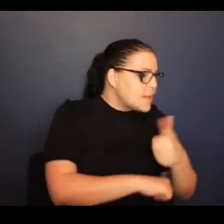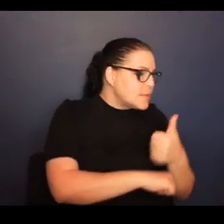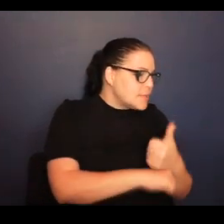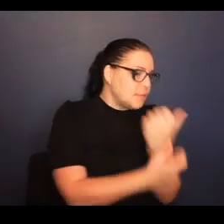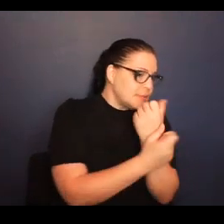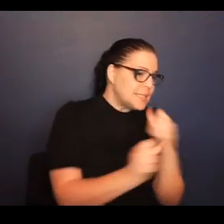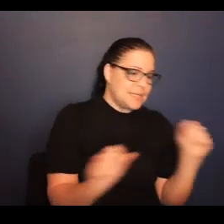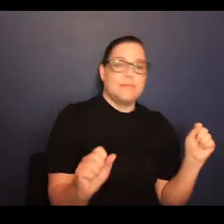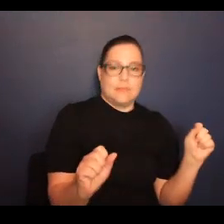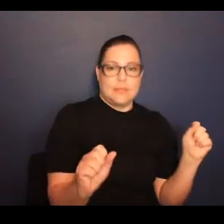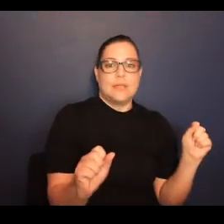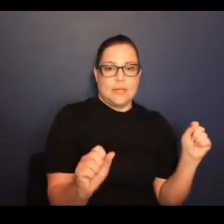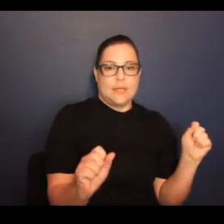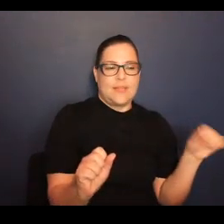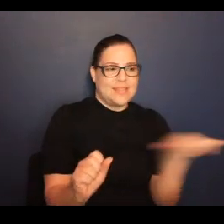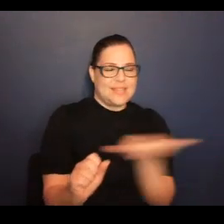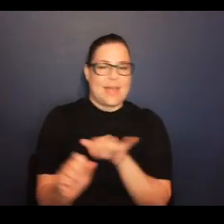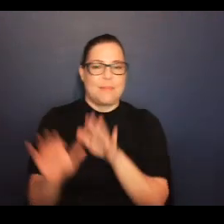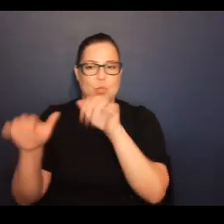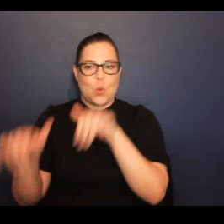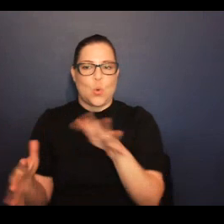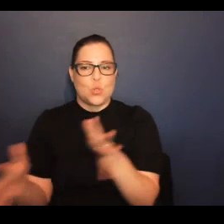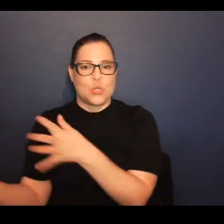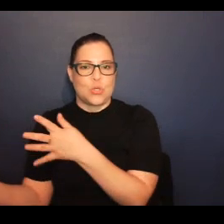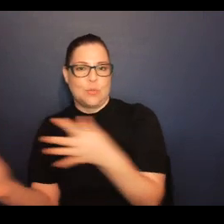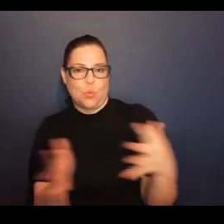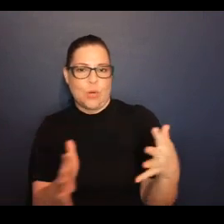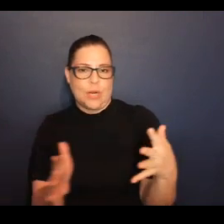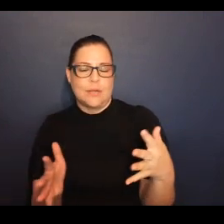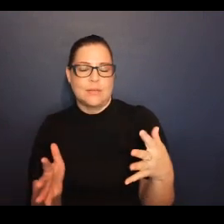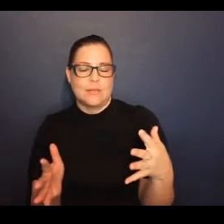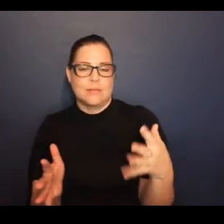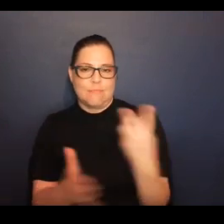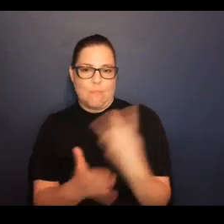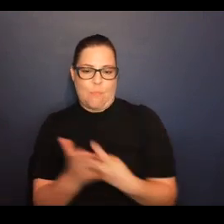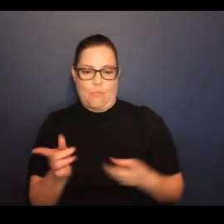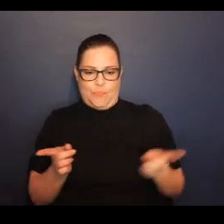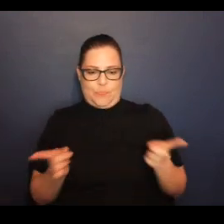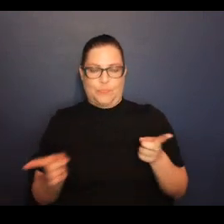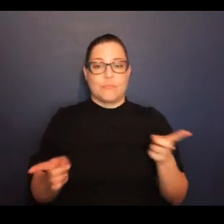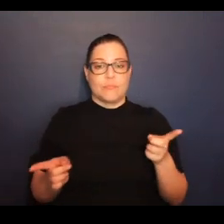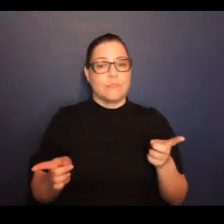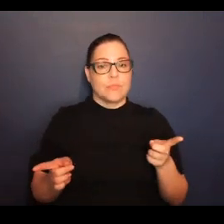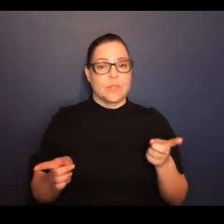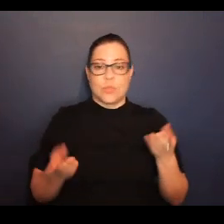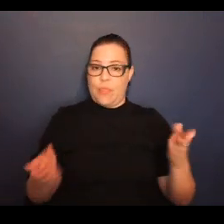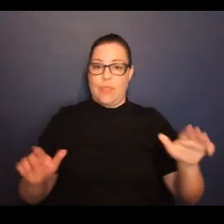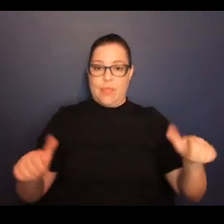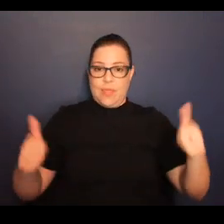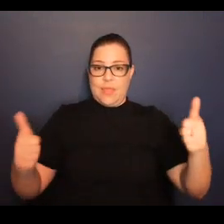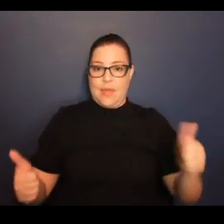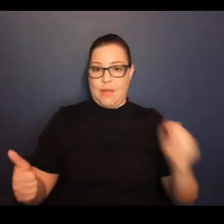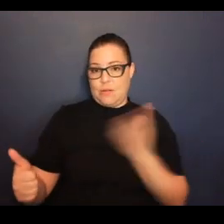we did at Ocean Breeze, to move forward over to the heart of Boynton Village. So it is there and it is planned